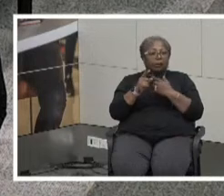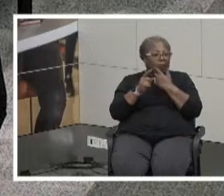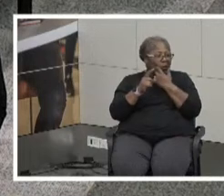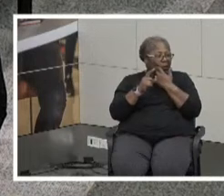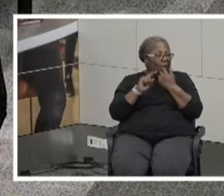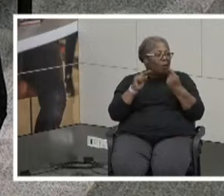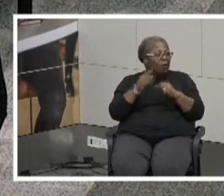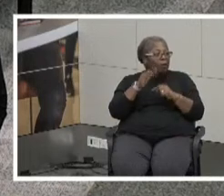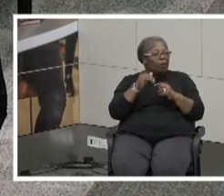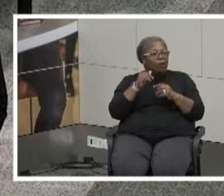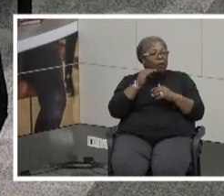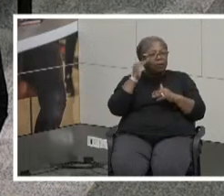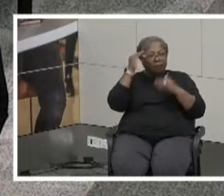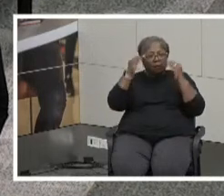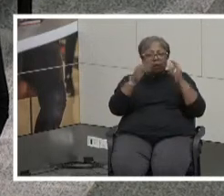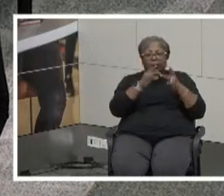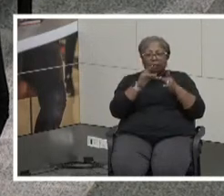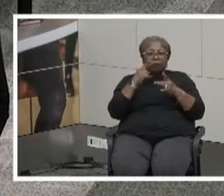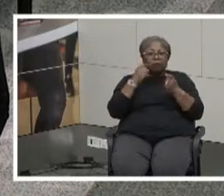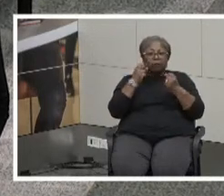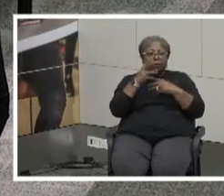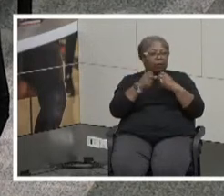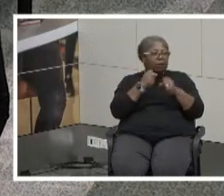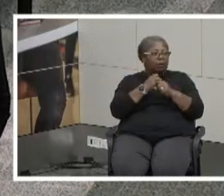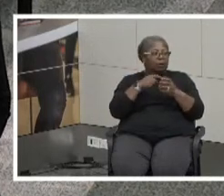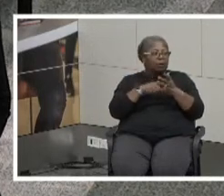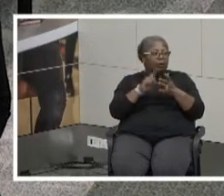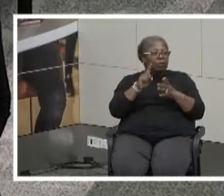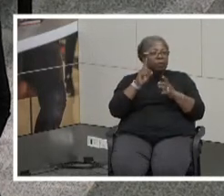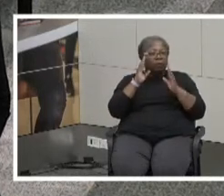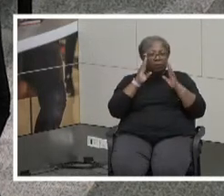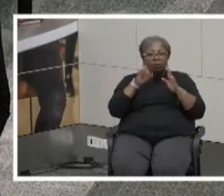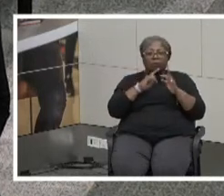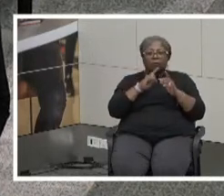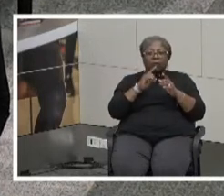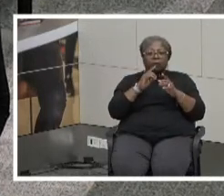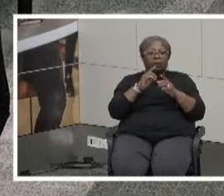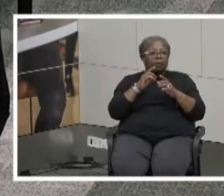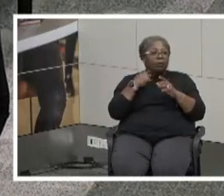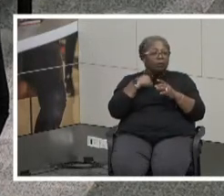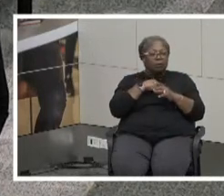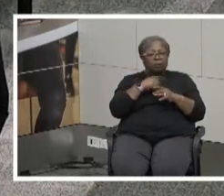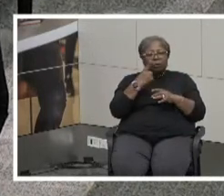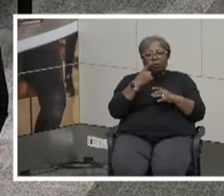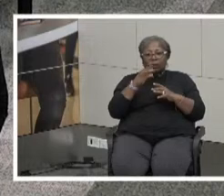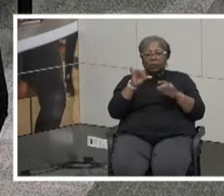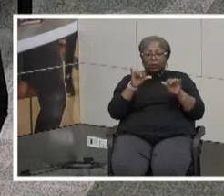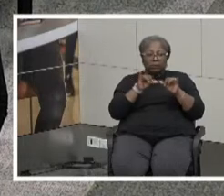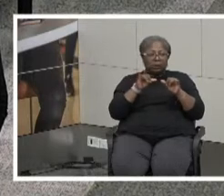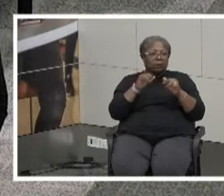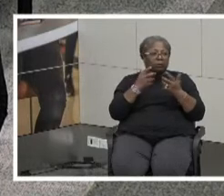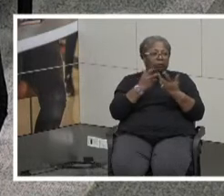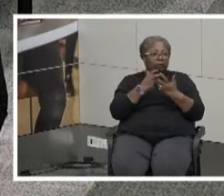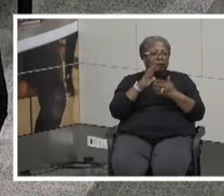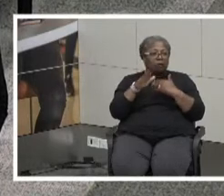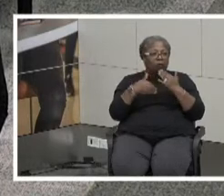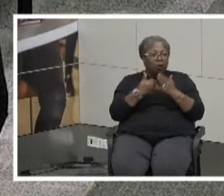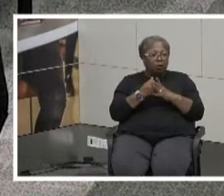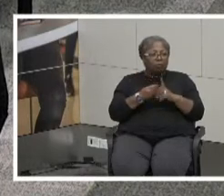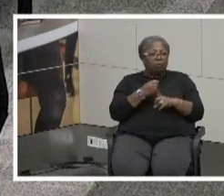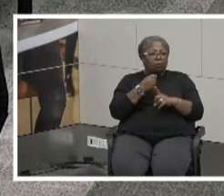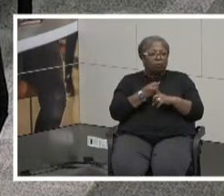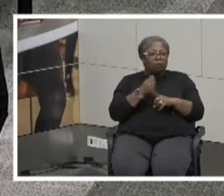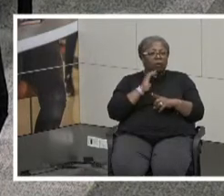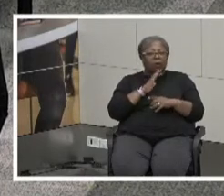adults in leadership for years this is where your attention should be Mr mil short-sighted one-size fits-all approach has impacted all of our